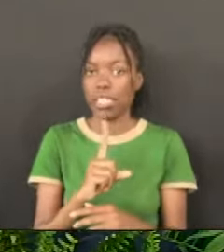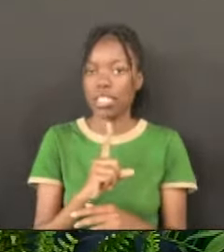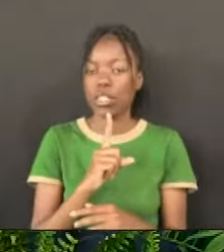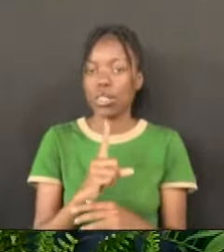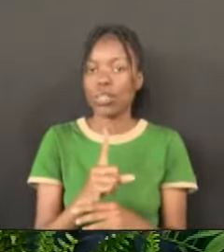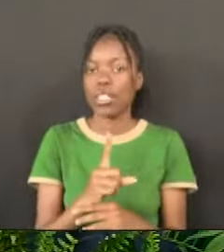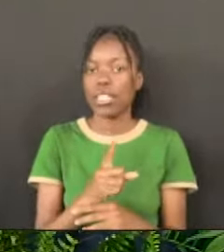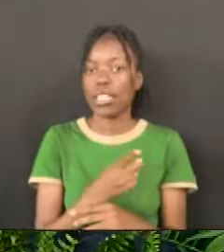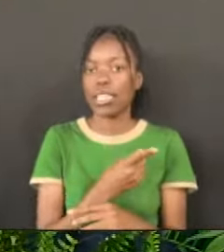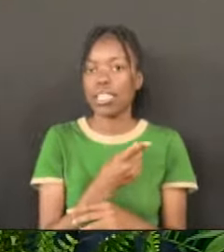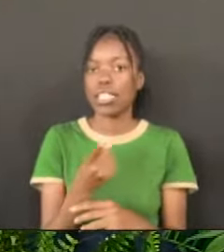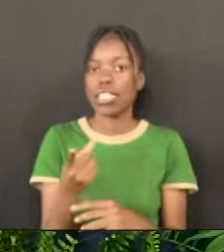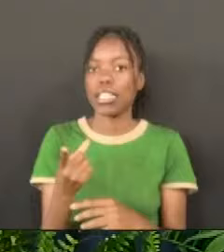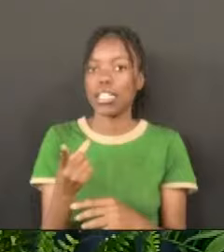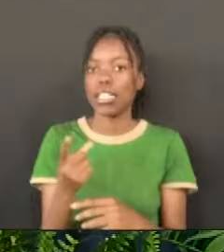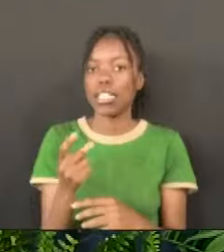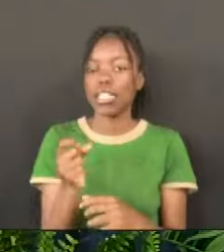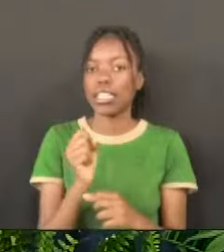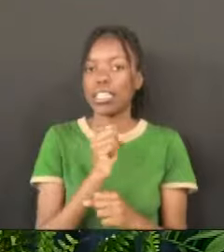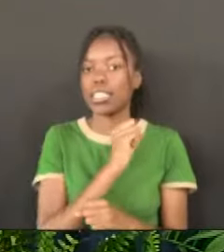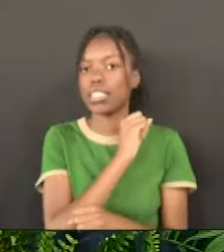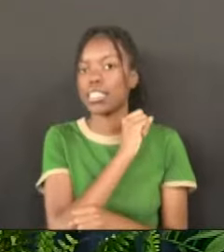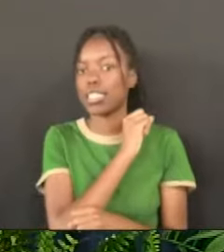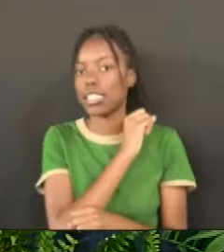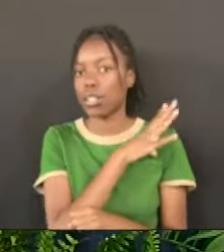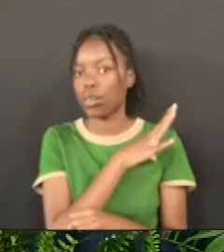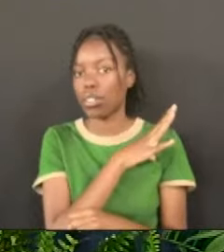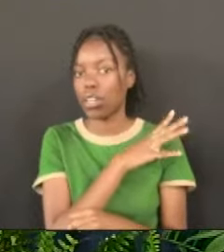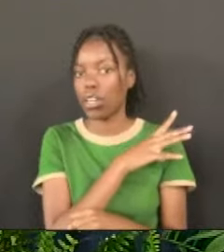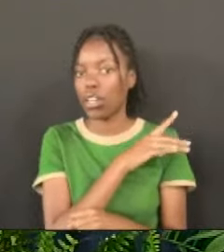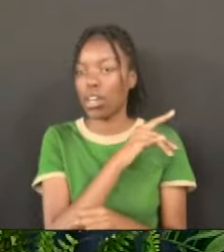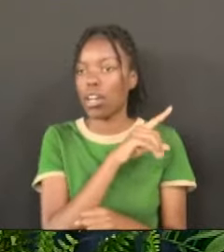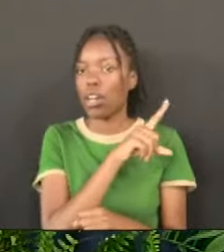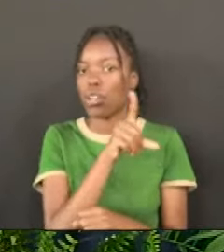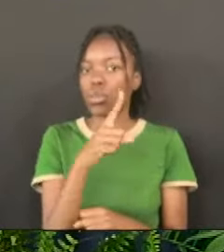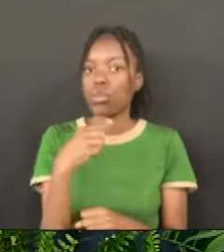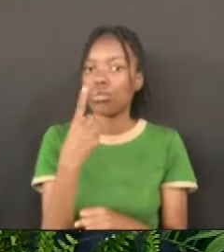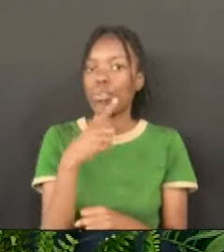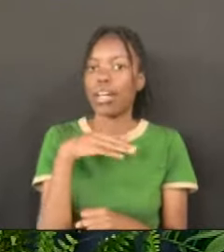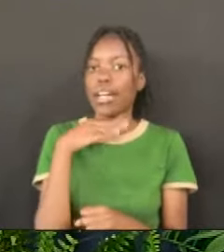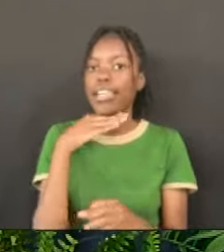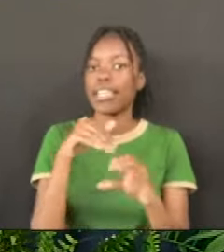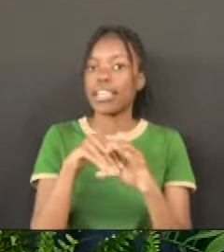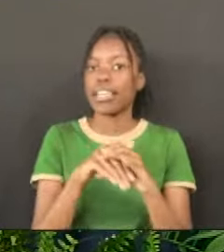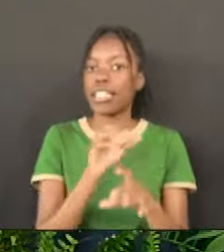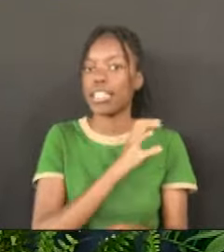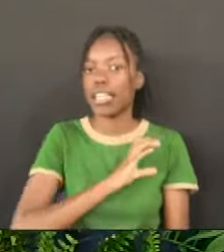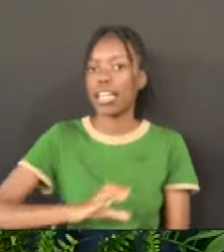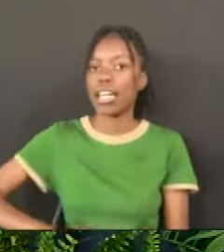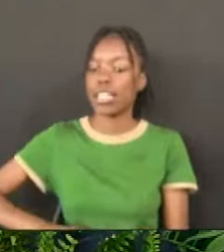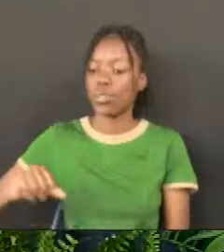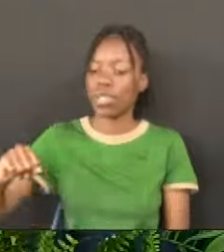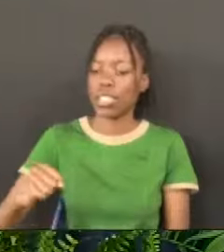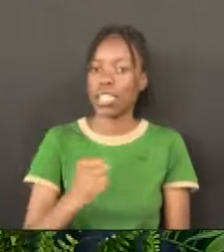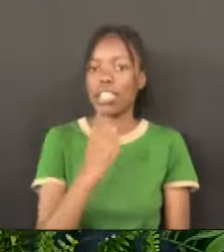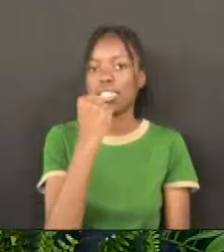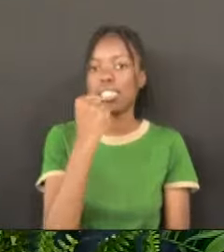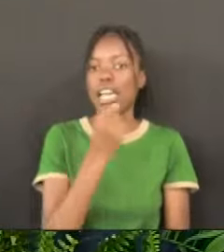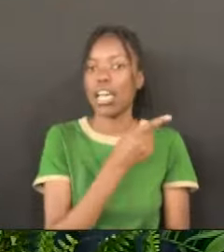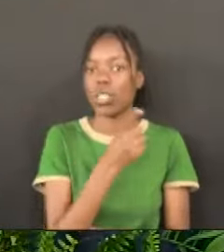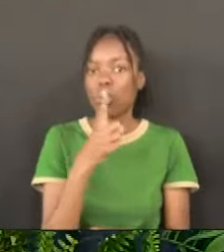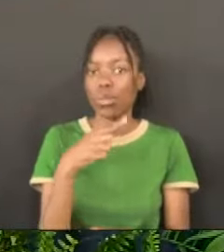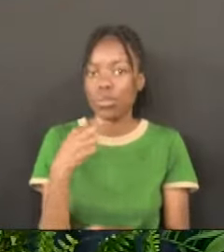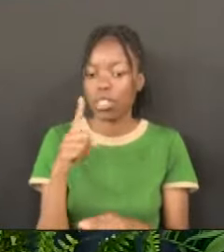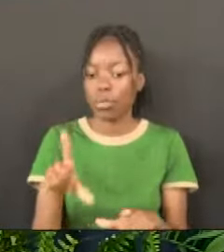trumpet shall sound. Those who are dead in Christ will rise. And those who will be alive at